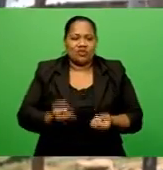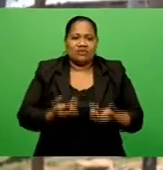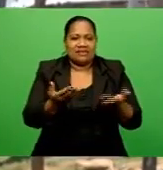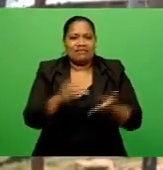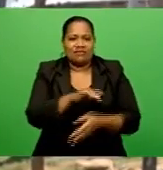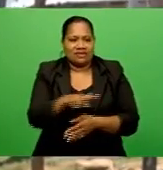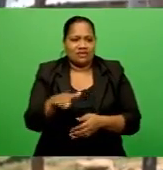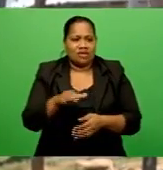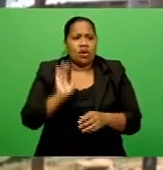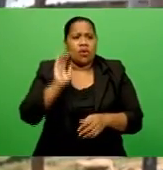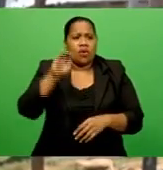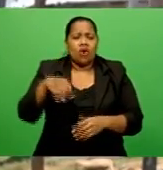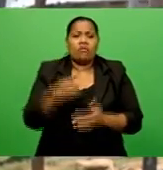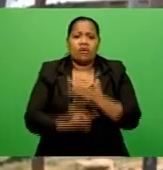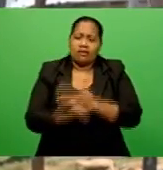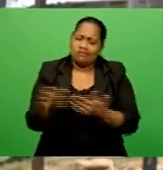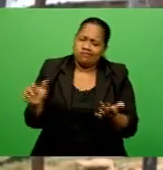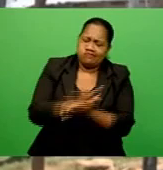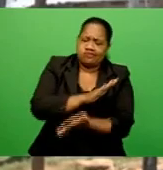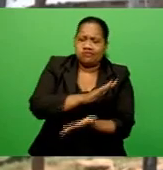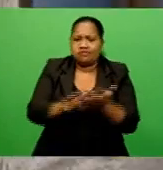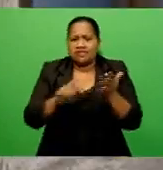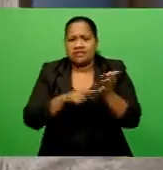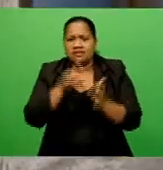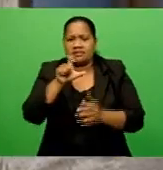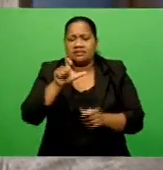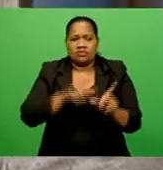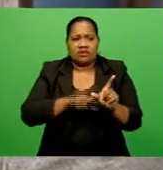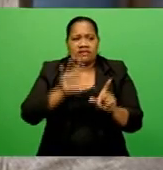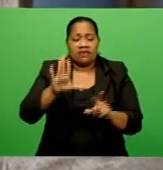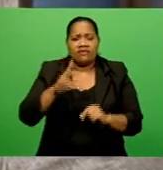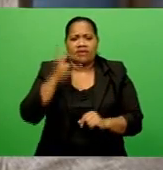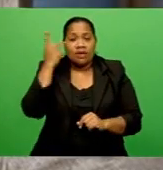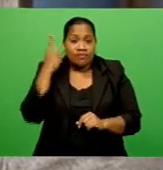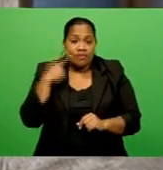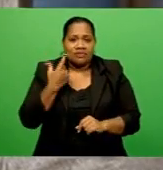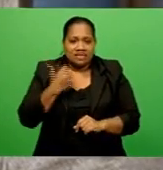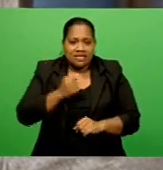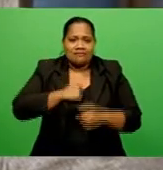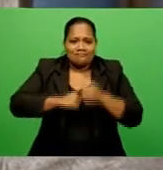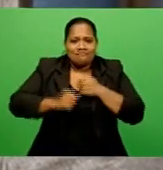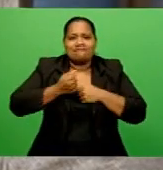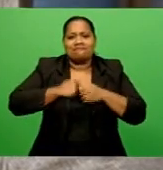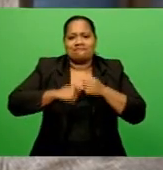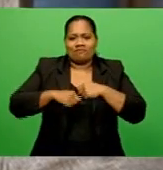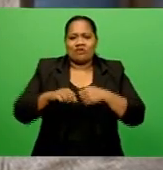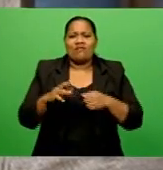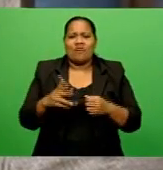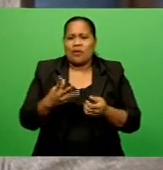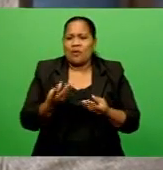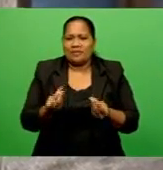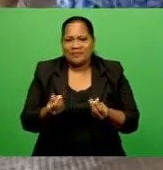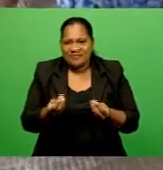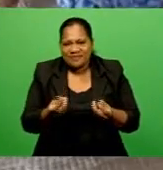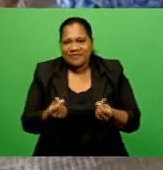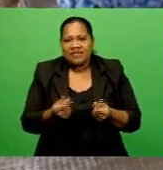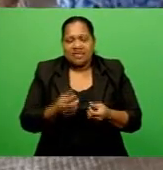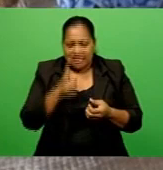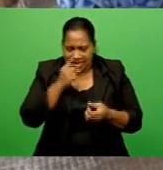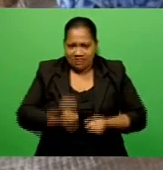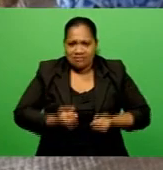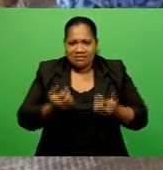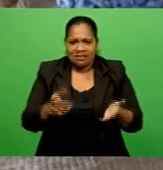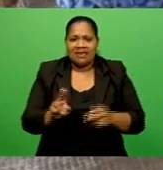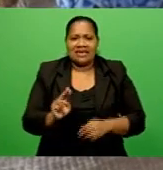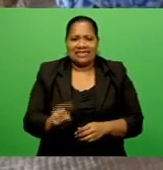home destroyed by tropical cyclone Yasa and their parents still struggling to earn an income to provide for their needs, the